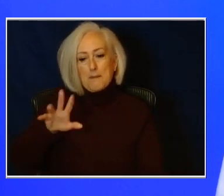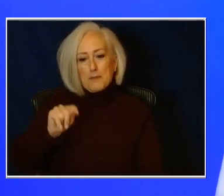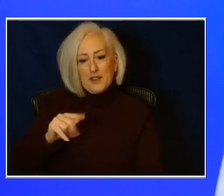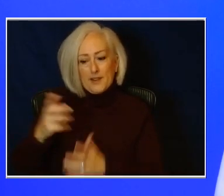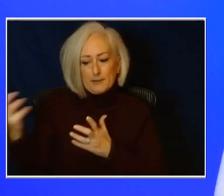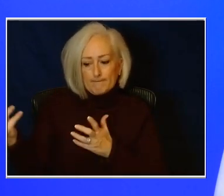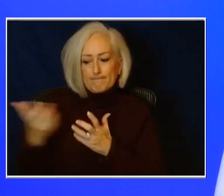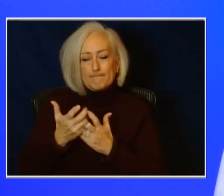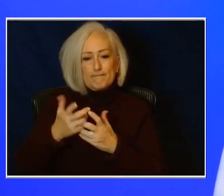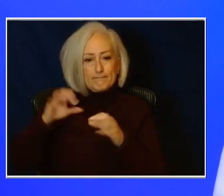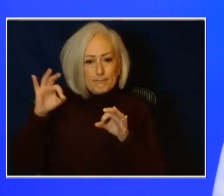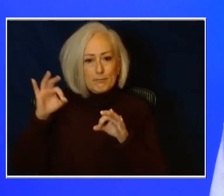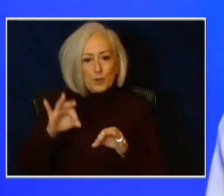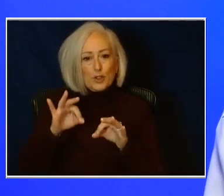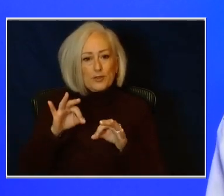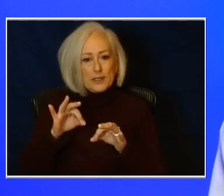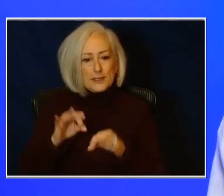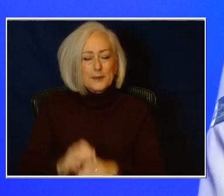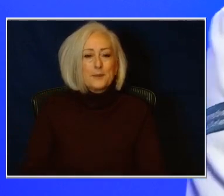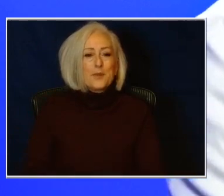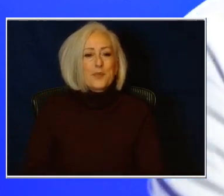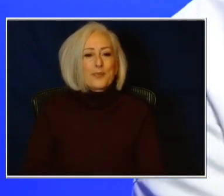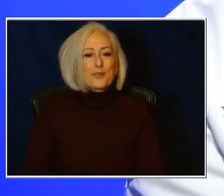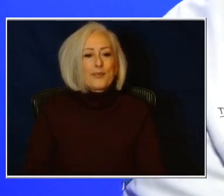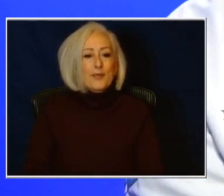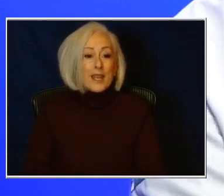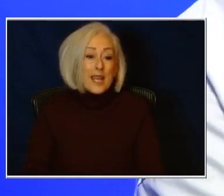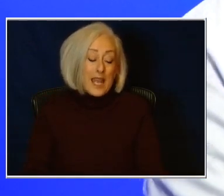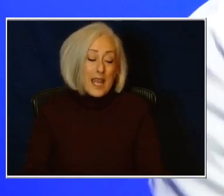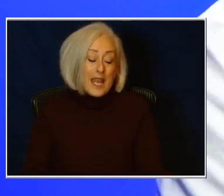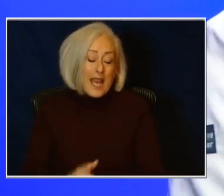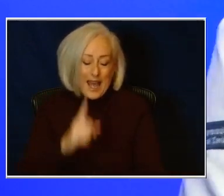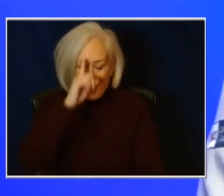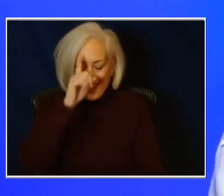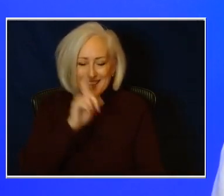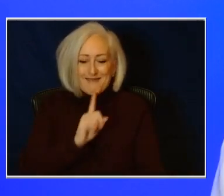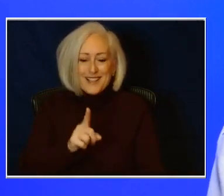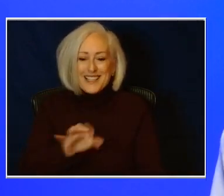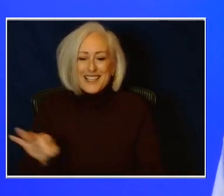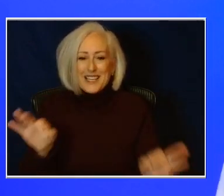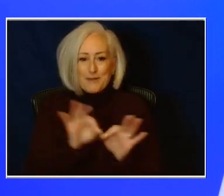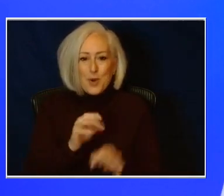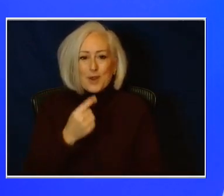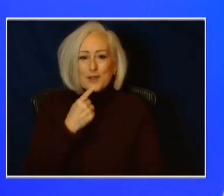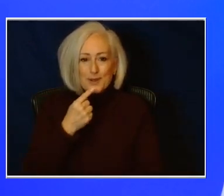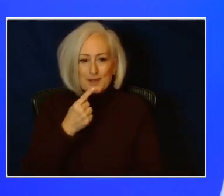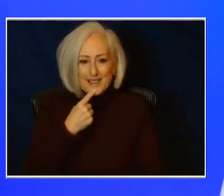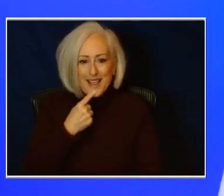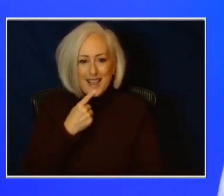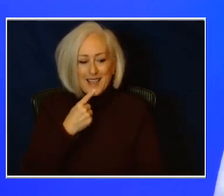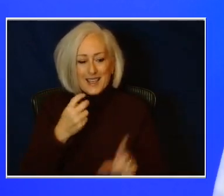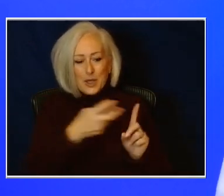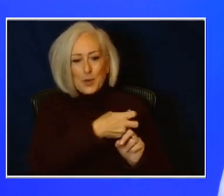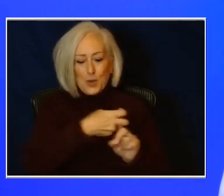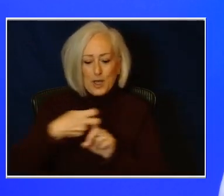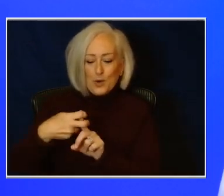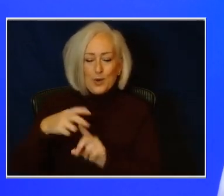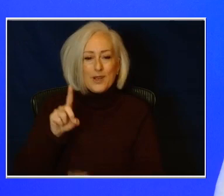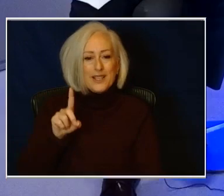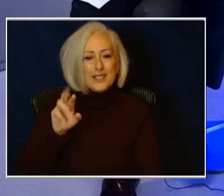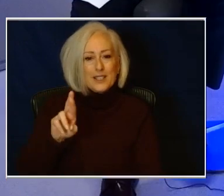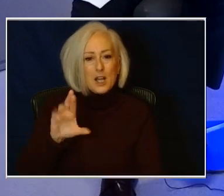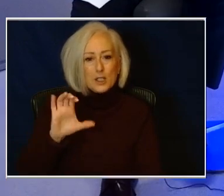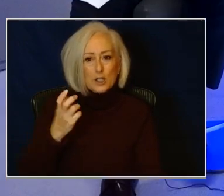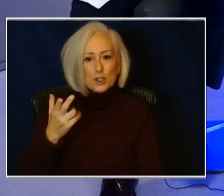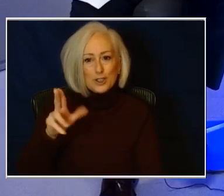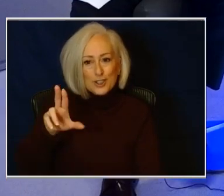and I would be remiss if I didn't mention the fact that the recruitment of Dr. Chen was